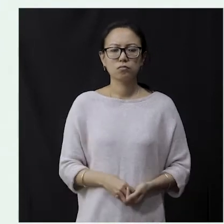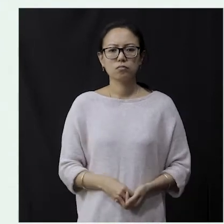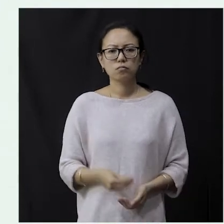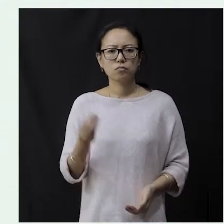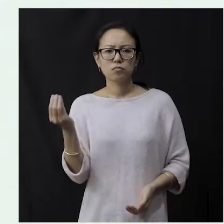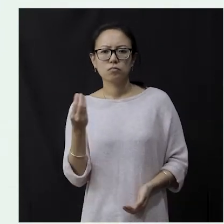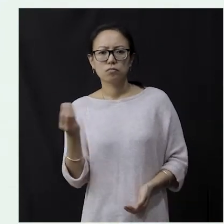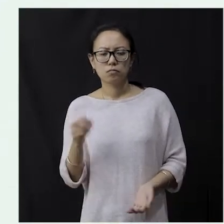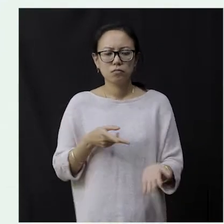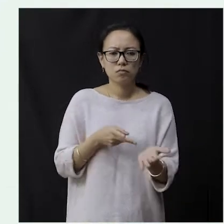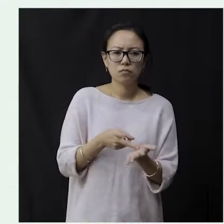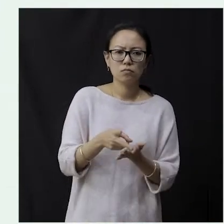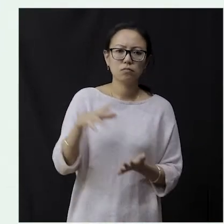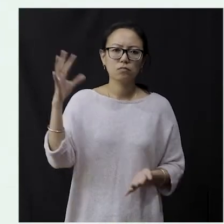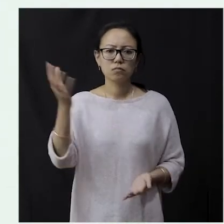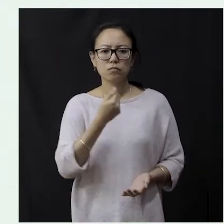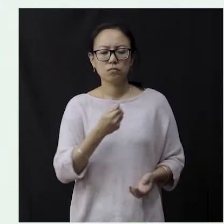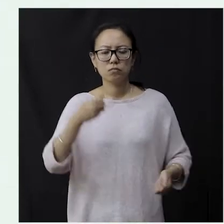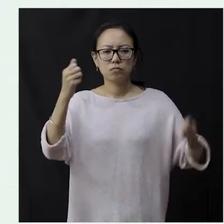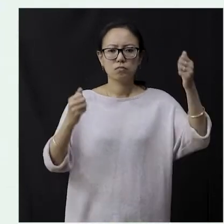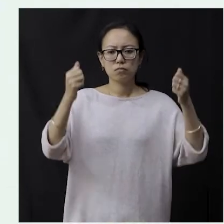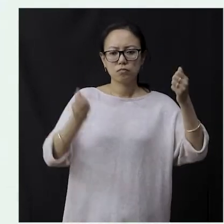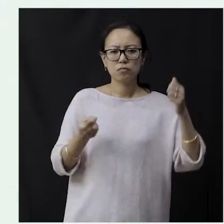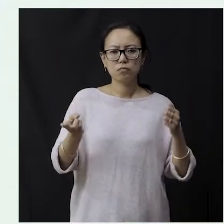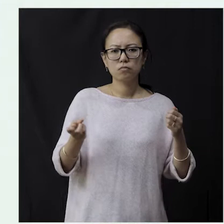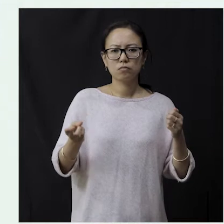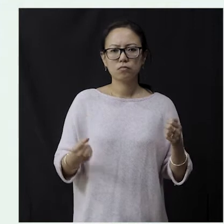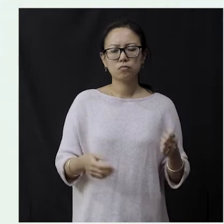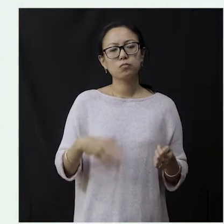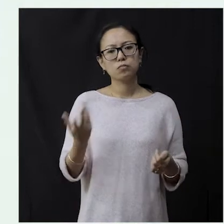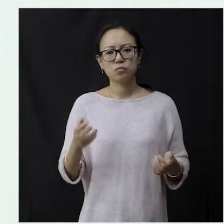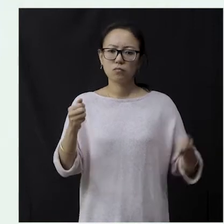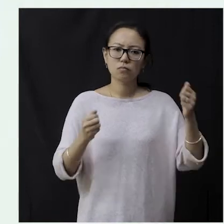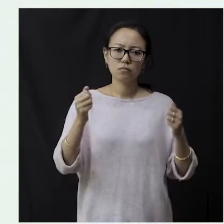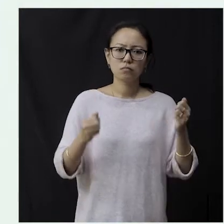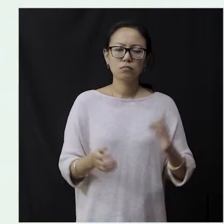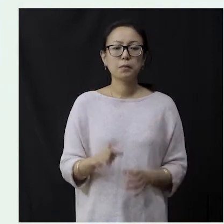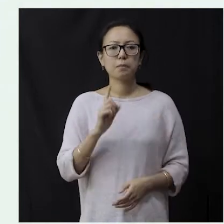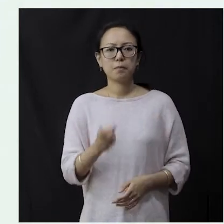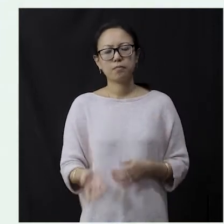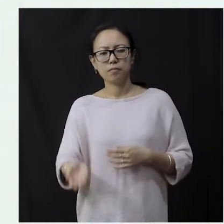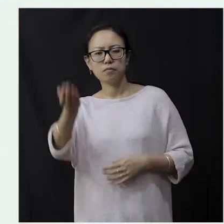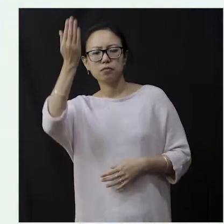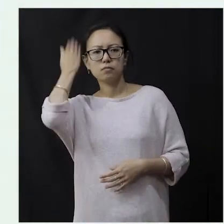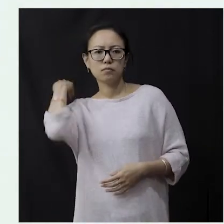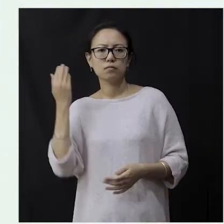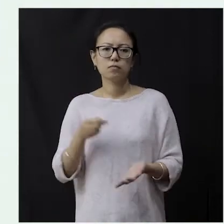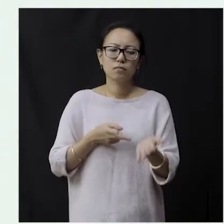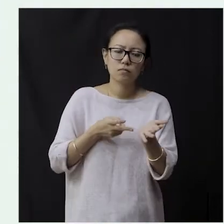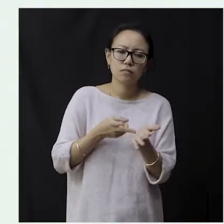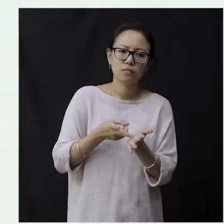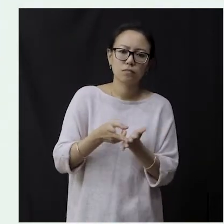some buses, also we see trucks, right? But earlier in the villages,